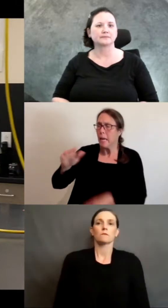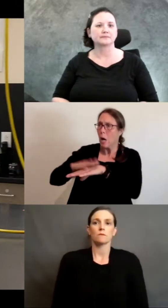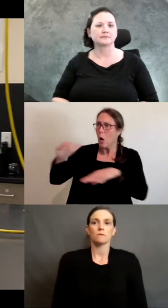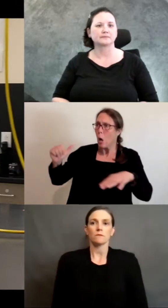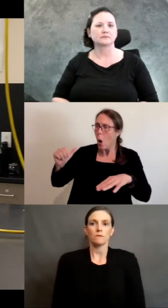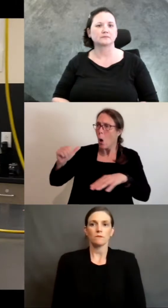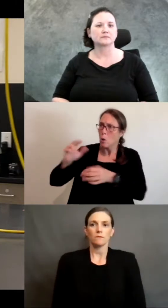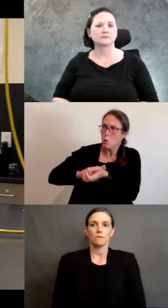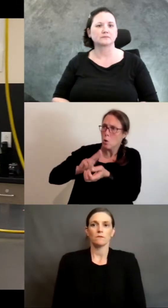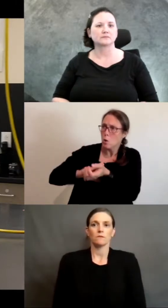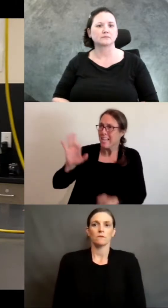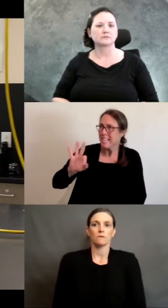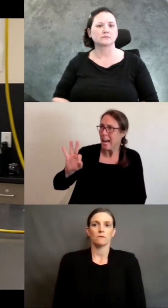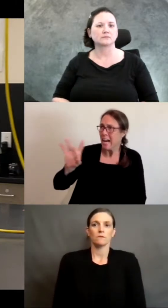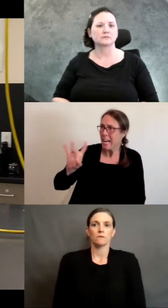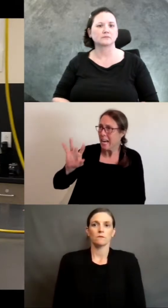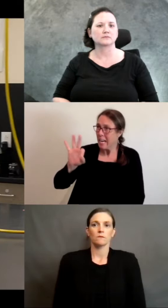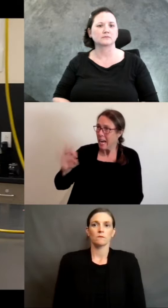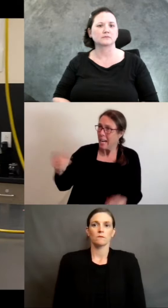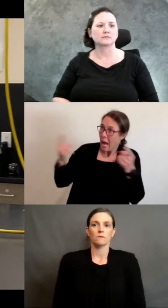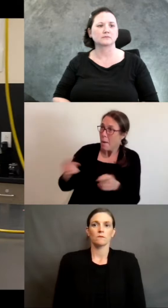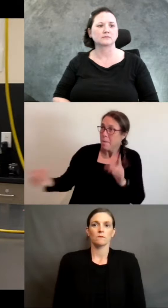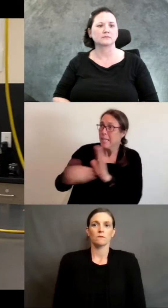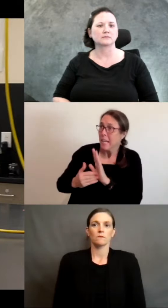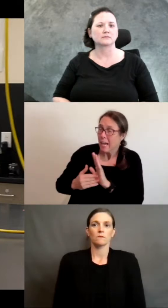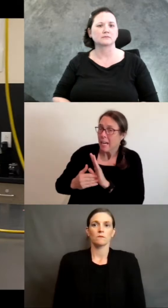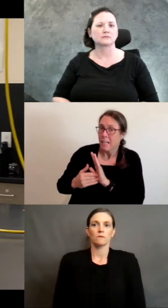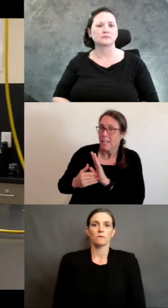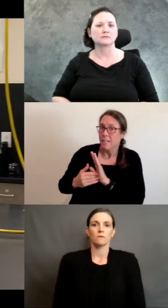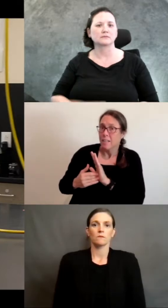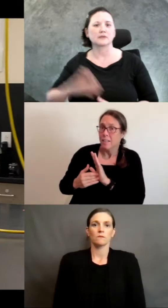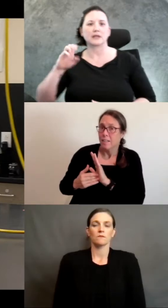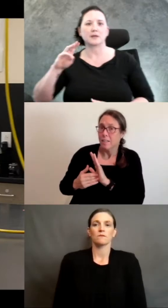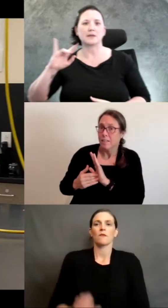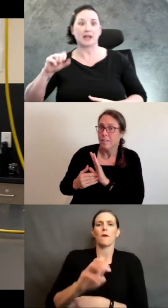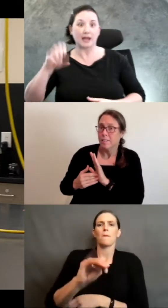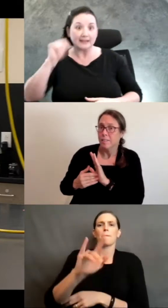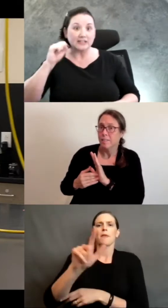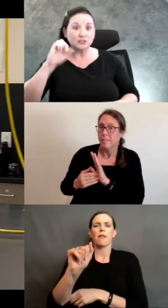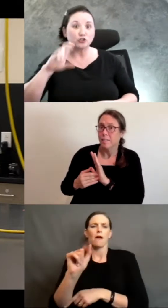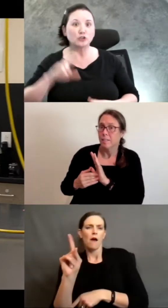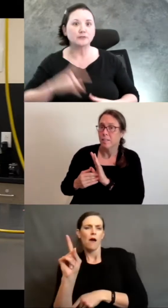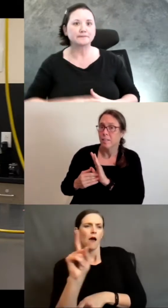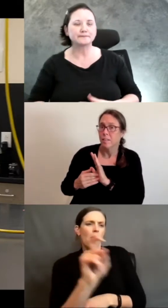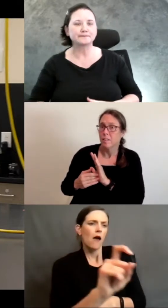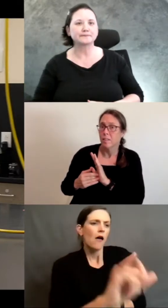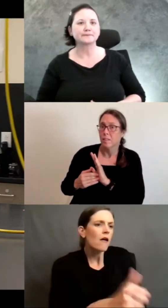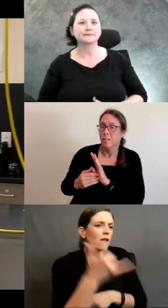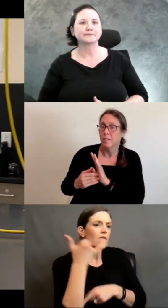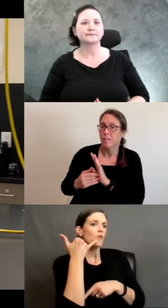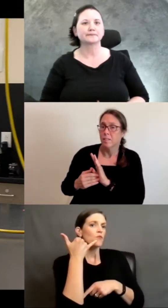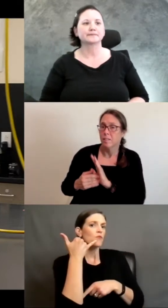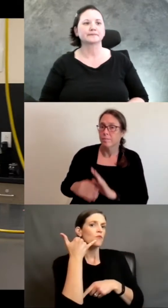It's happening again. Yes, sir. Amelia goes to the phone.